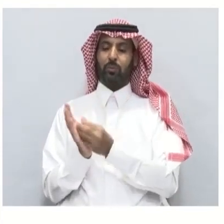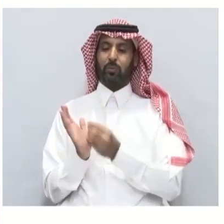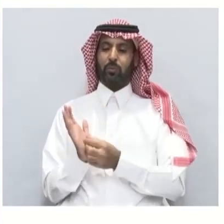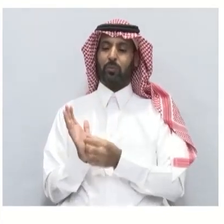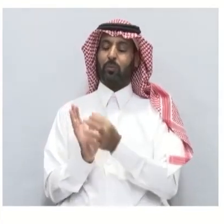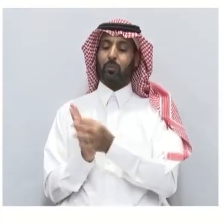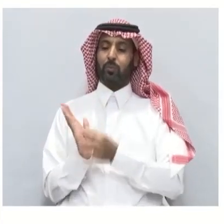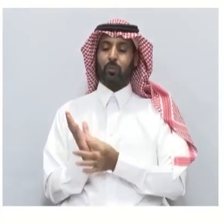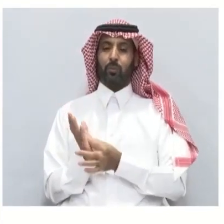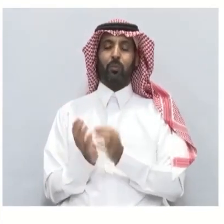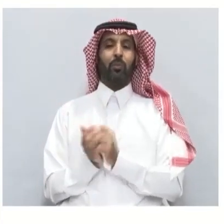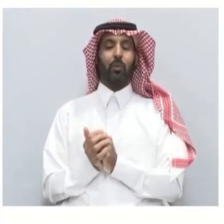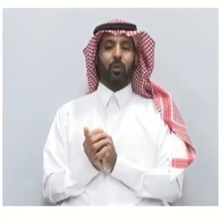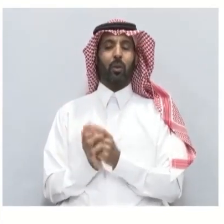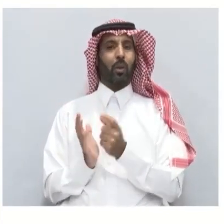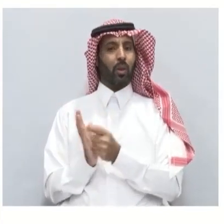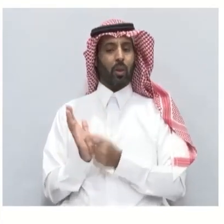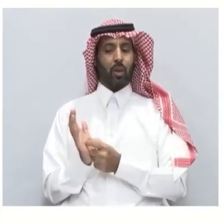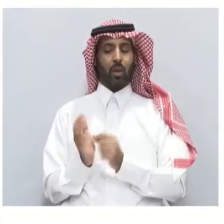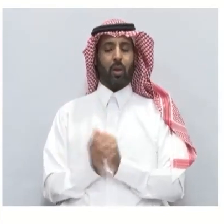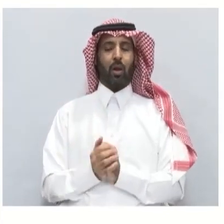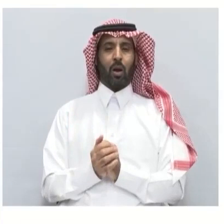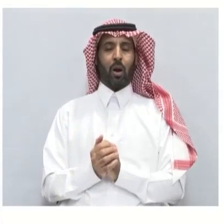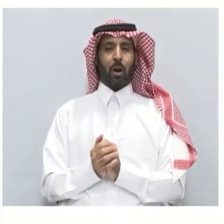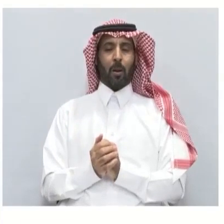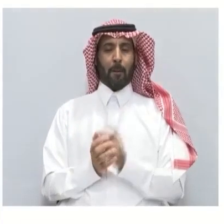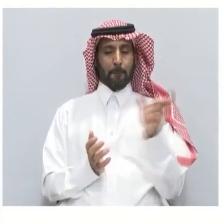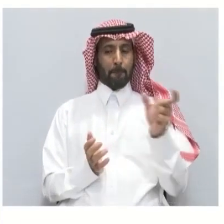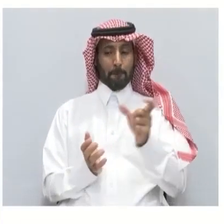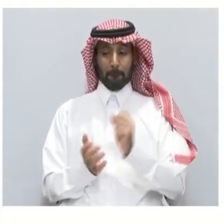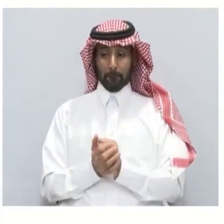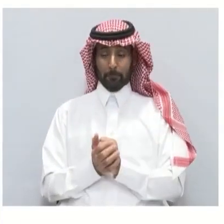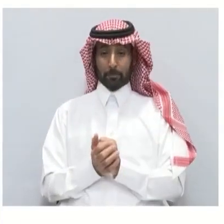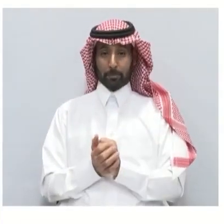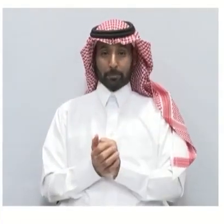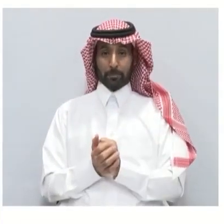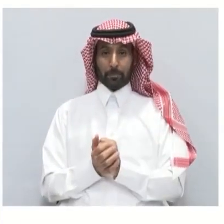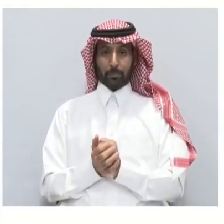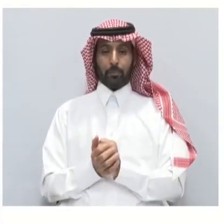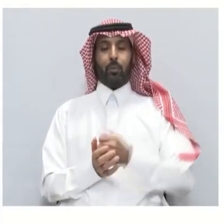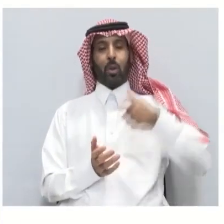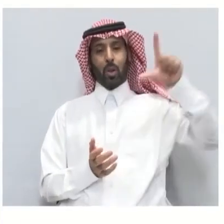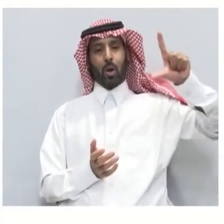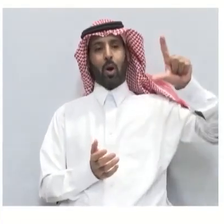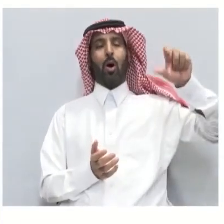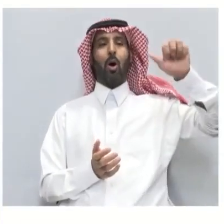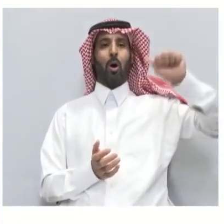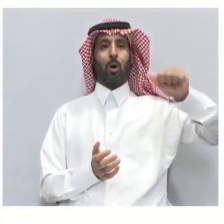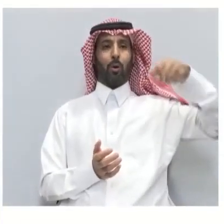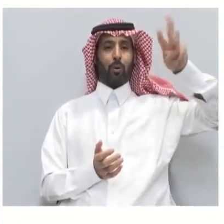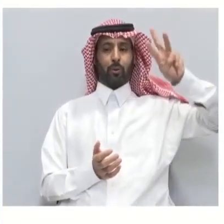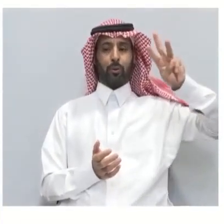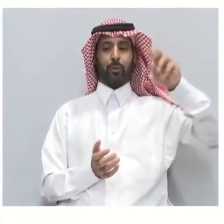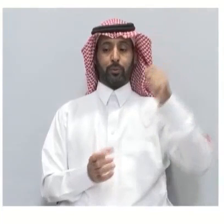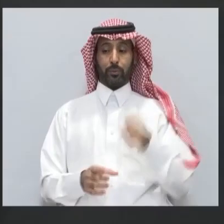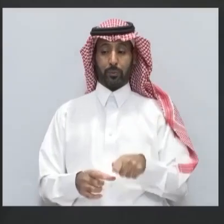Word related to law and enforcement. Of course, you know what's the meaning of the word law. Law, the order